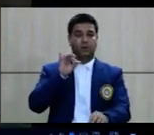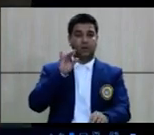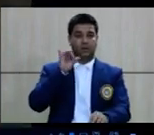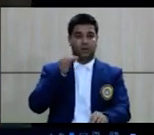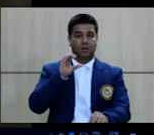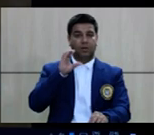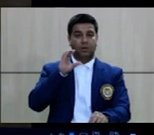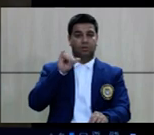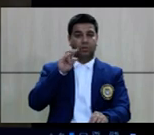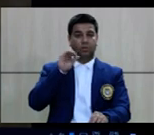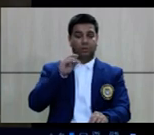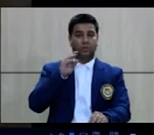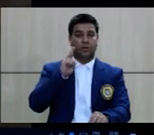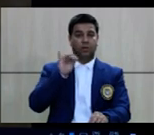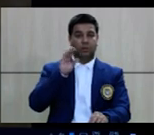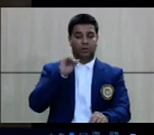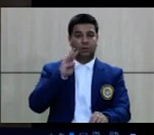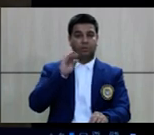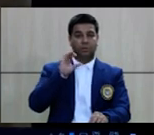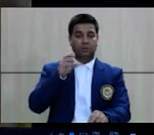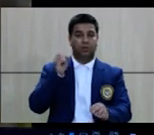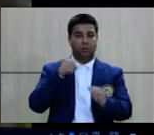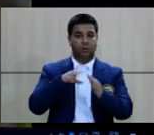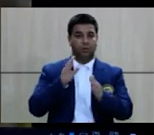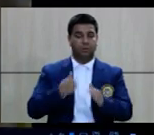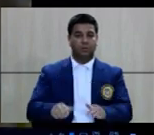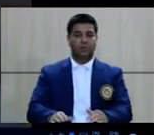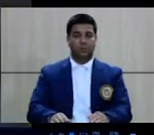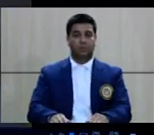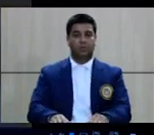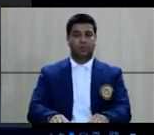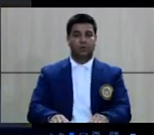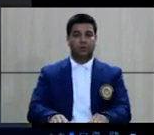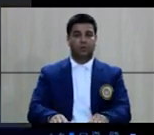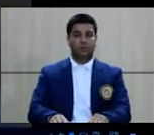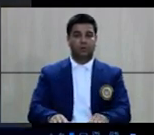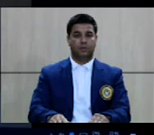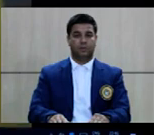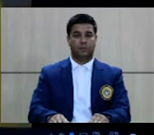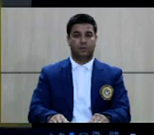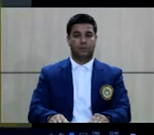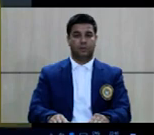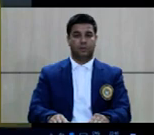sulfat kislota va mis metaldan solamiz.